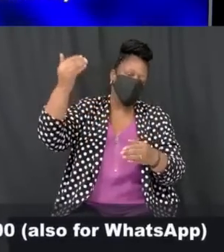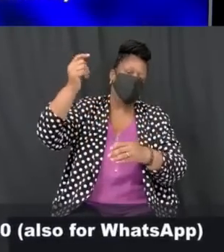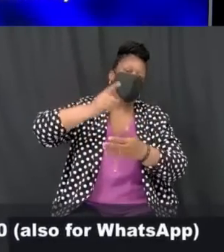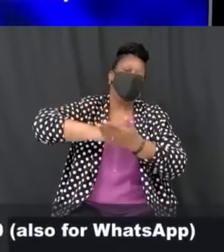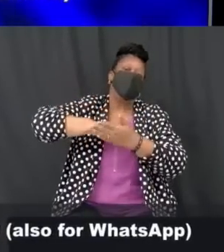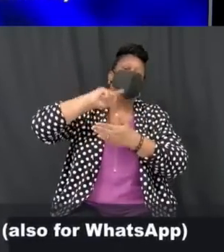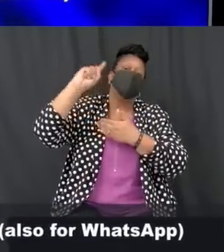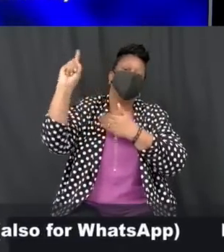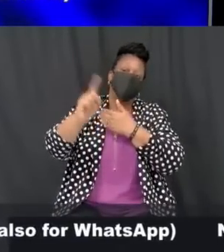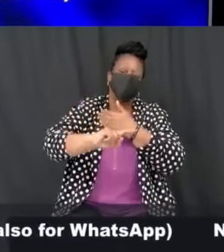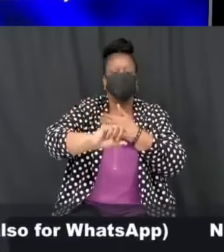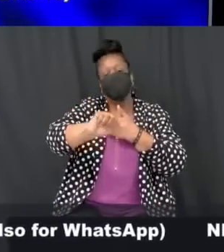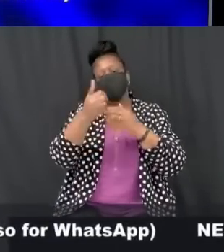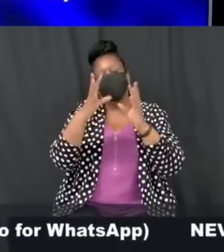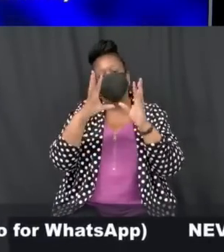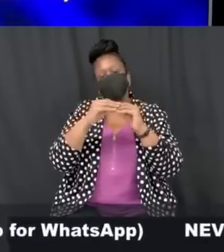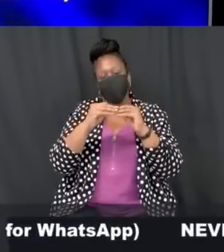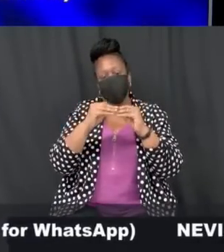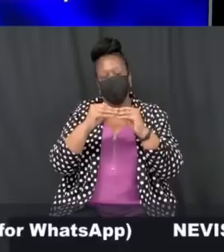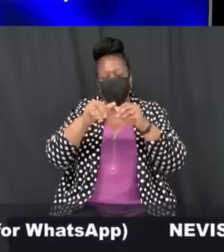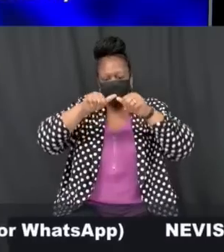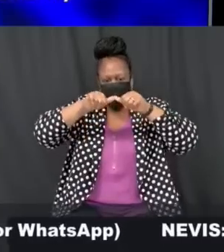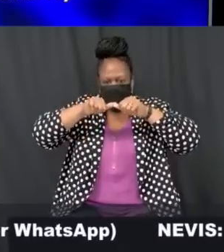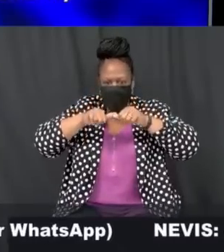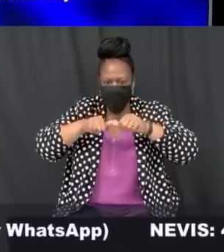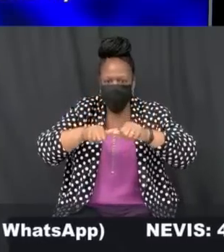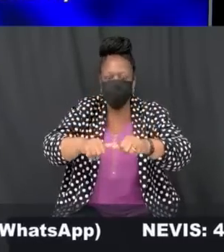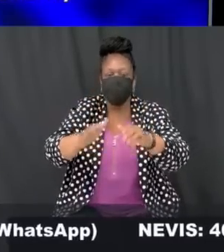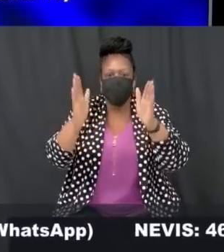press briefing. Continue to adhere to the